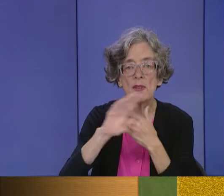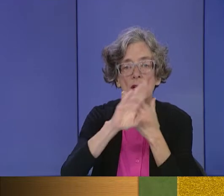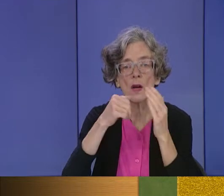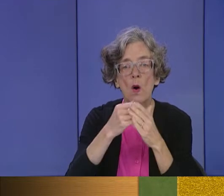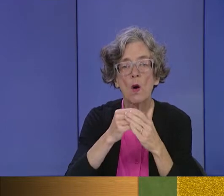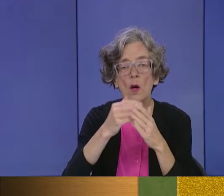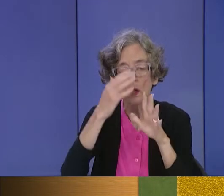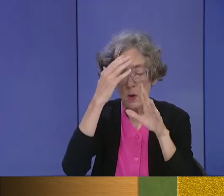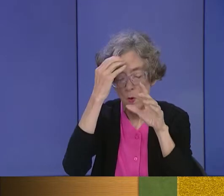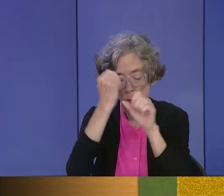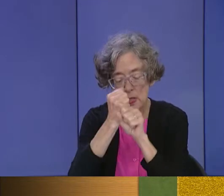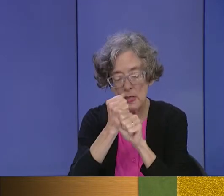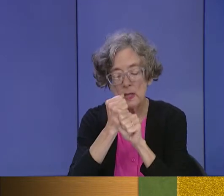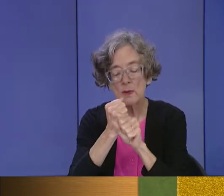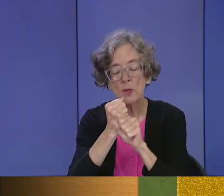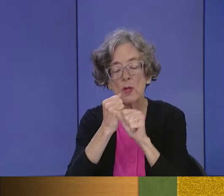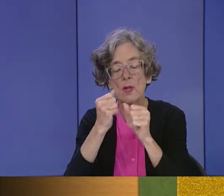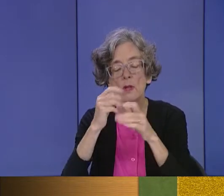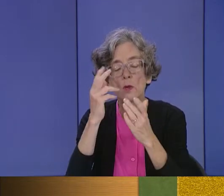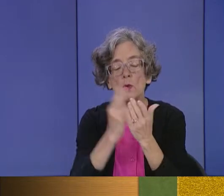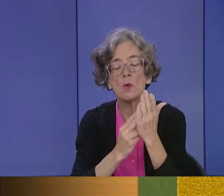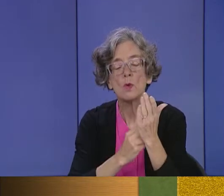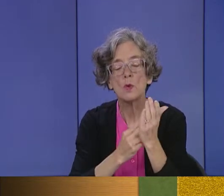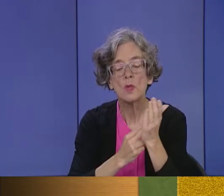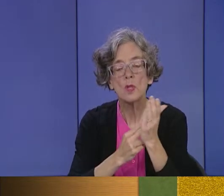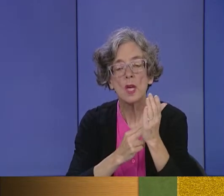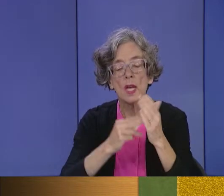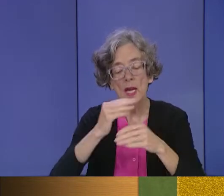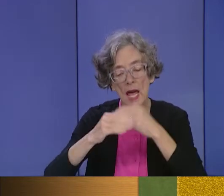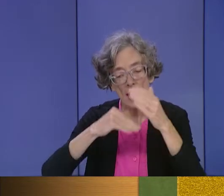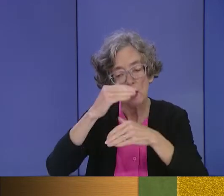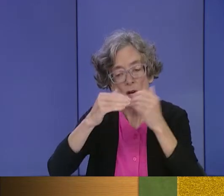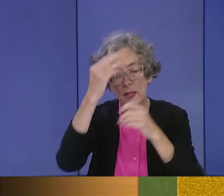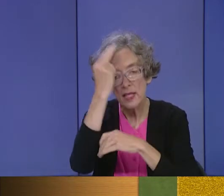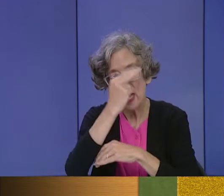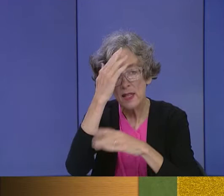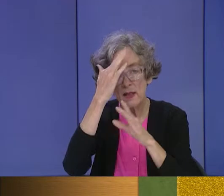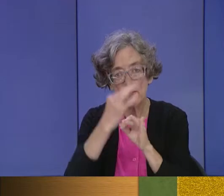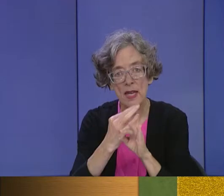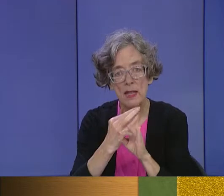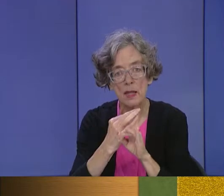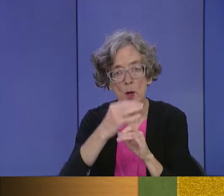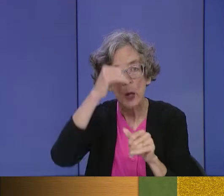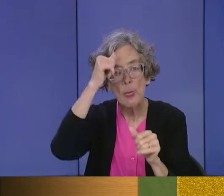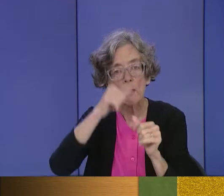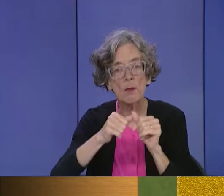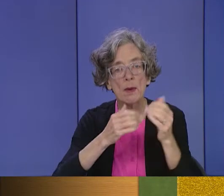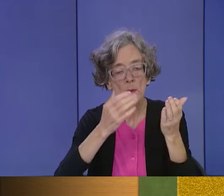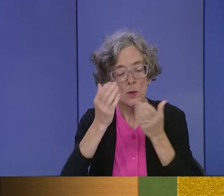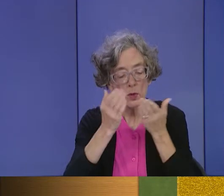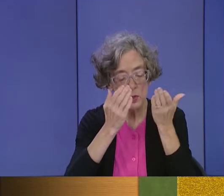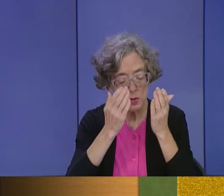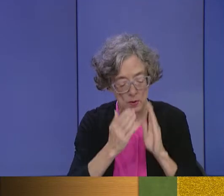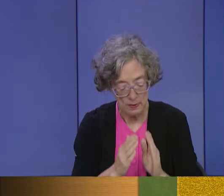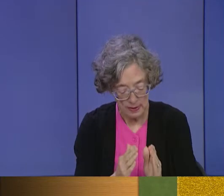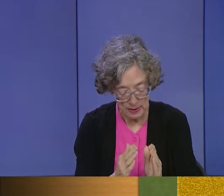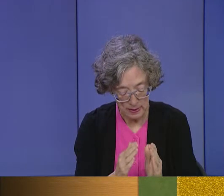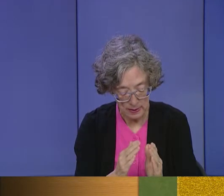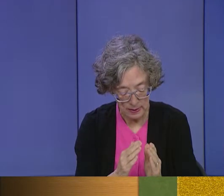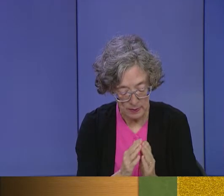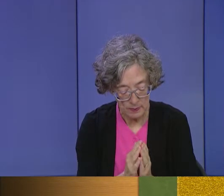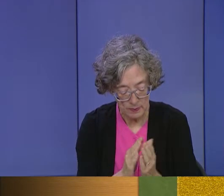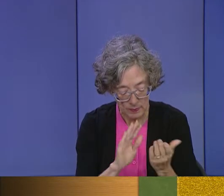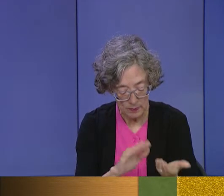who, holding to the truth, hand on the Catholic and Apostolic faith. Remember, Lord, your servants.